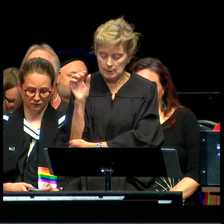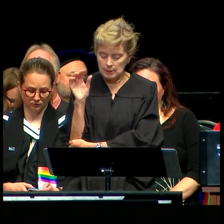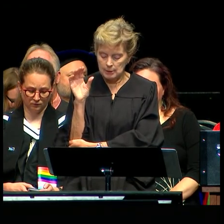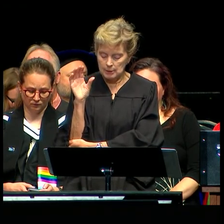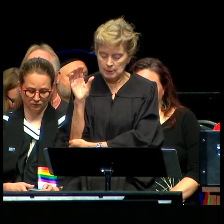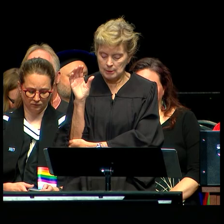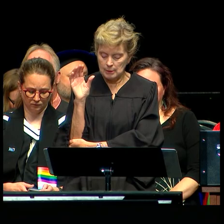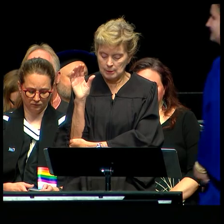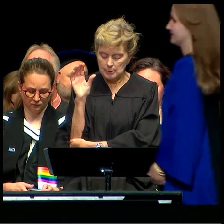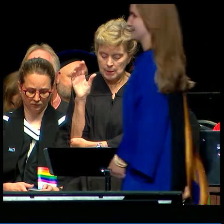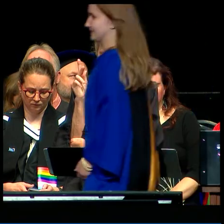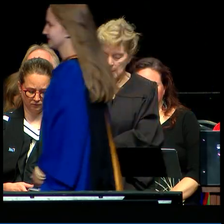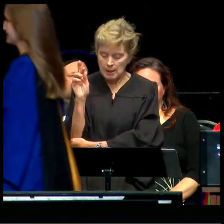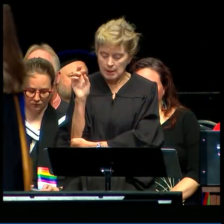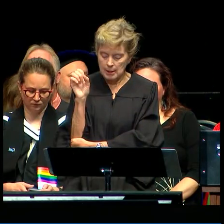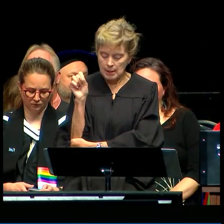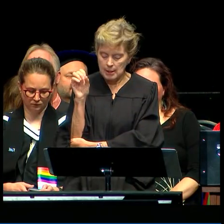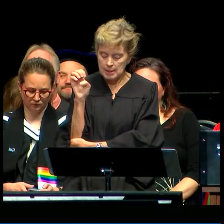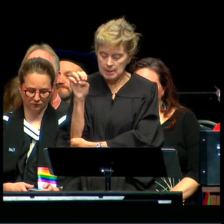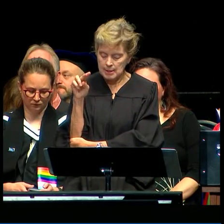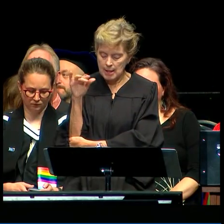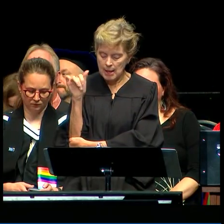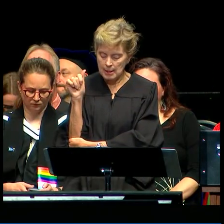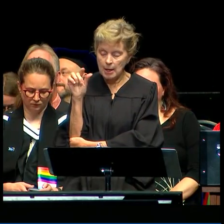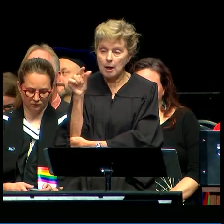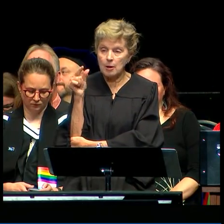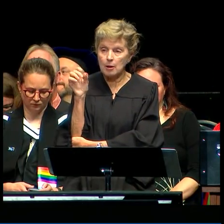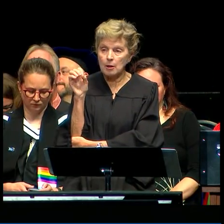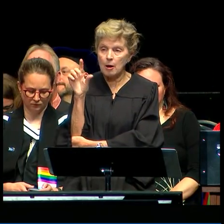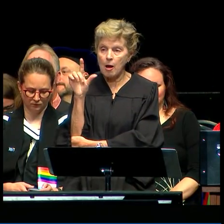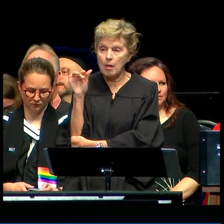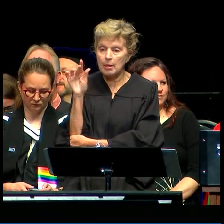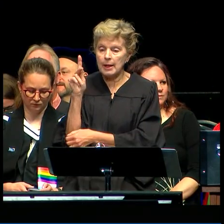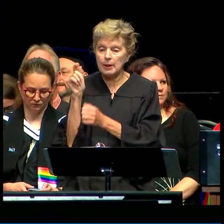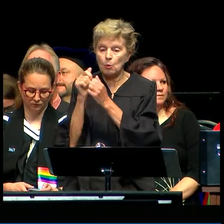Ksenia Golik, with distinction.